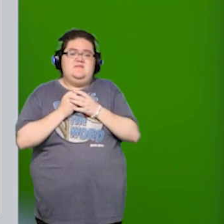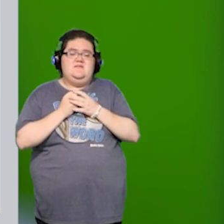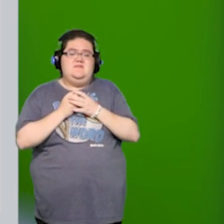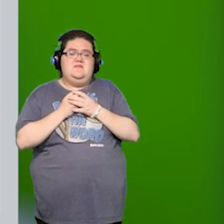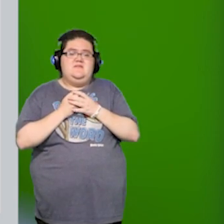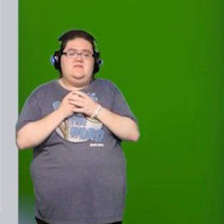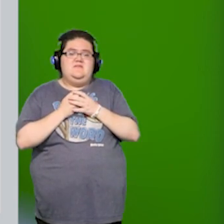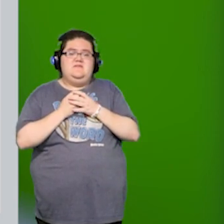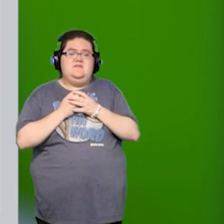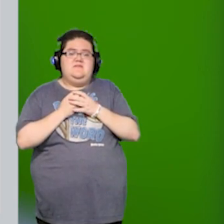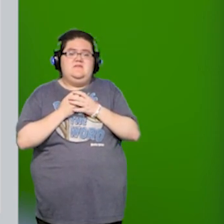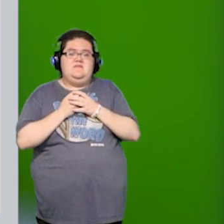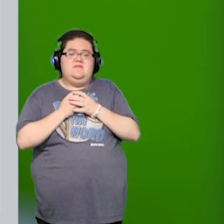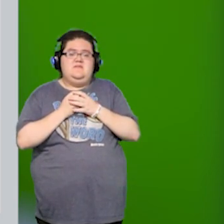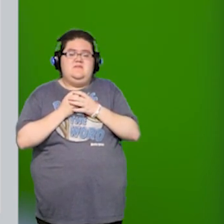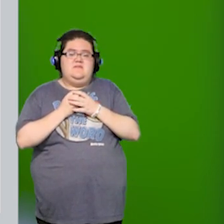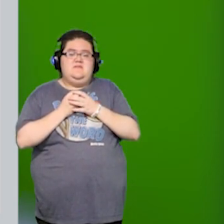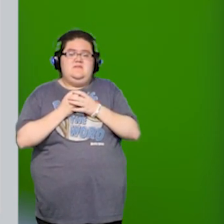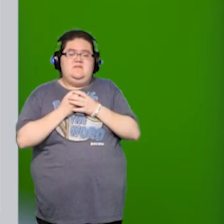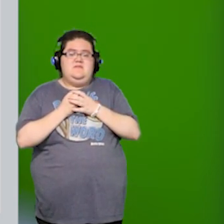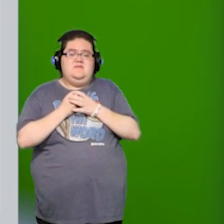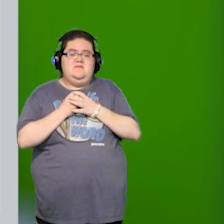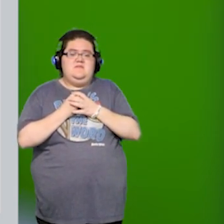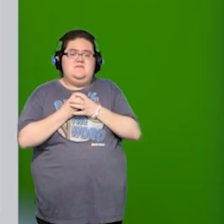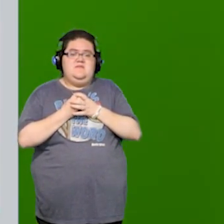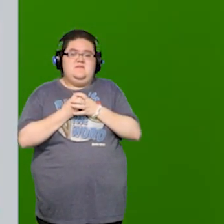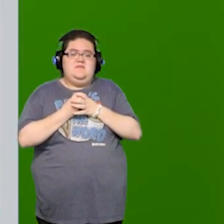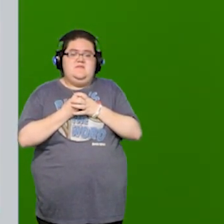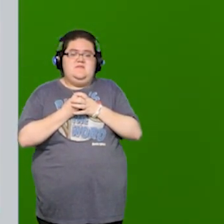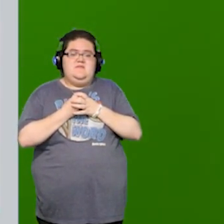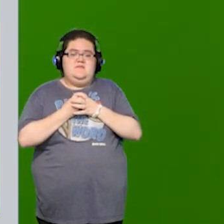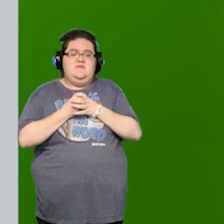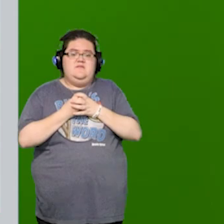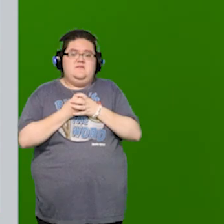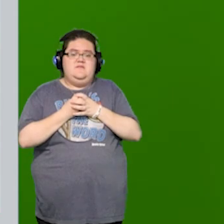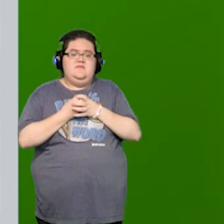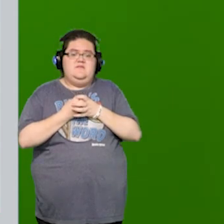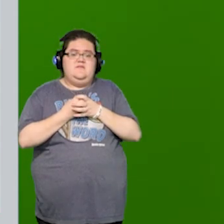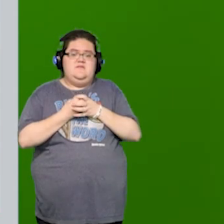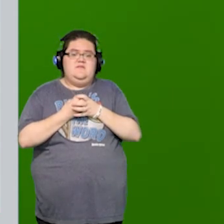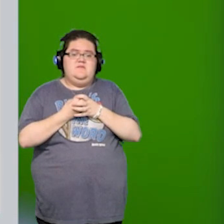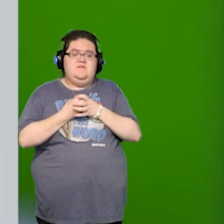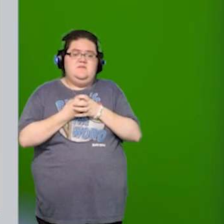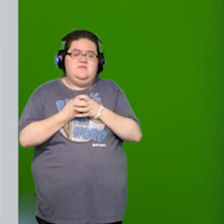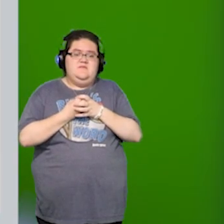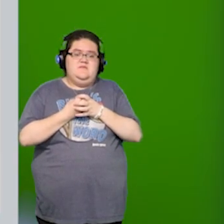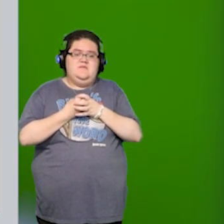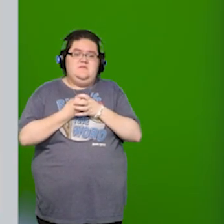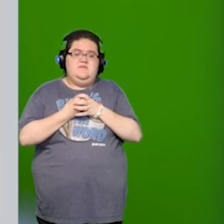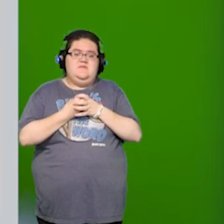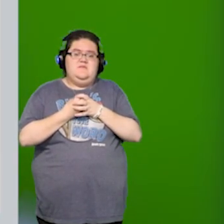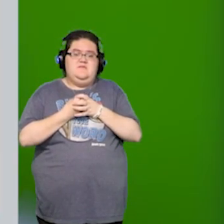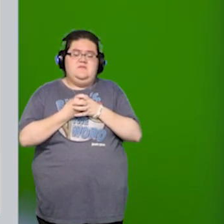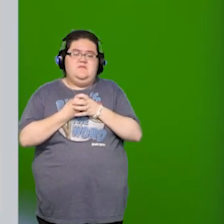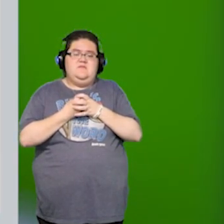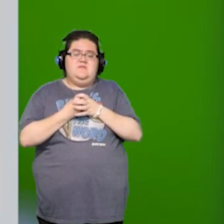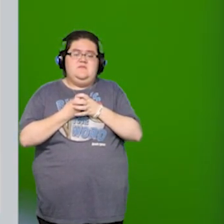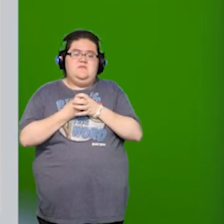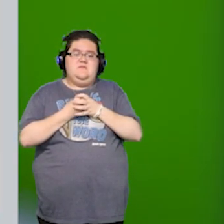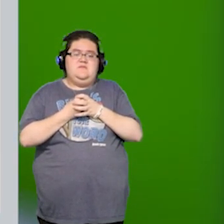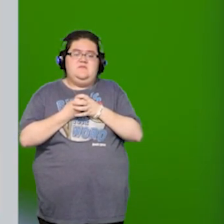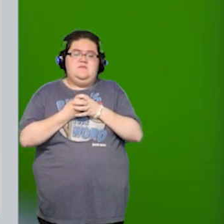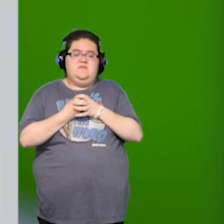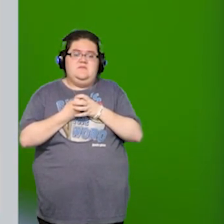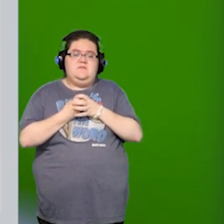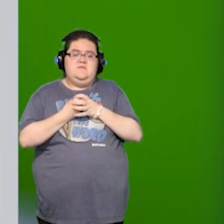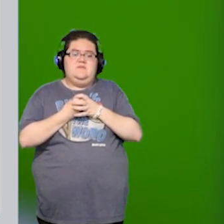is that them legit just connecting? Nah, I think that is them connecting, but I think they like try and like do it really flat. Yeah. So it's like the last